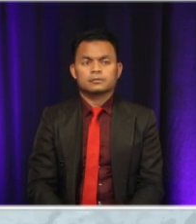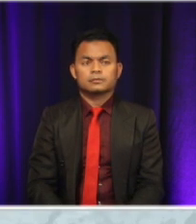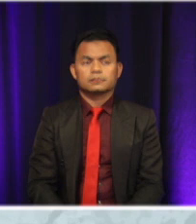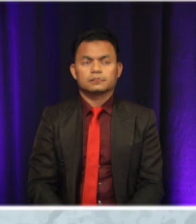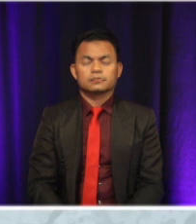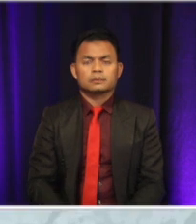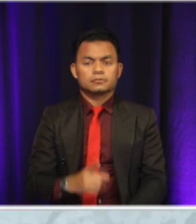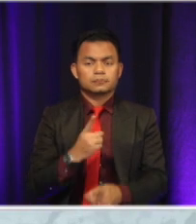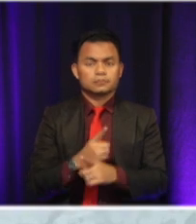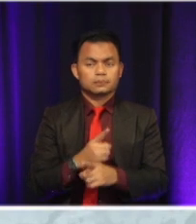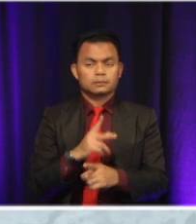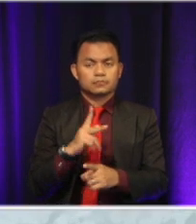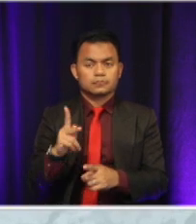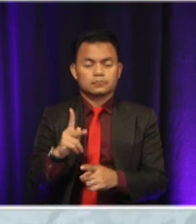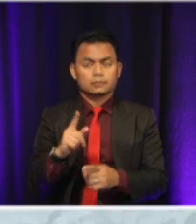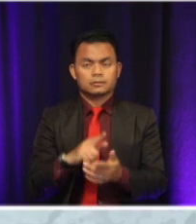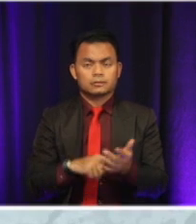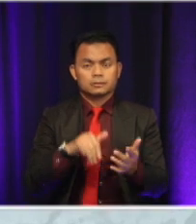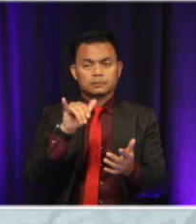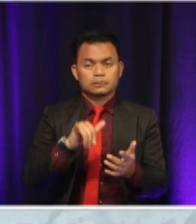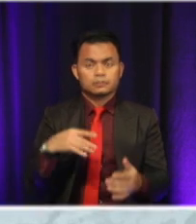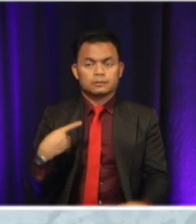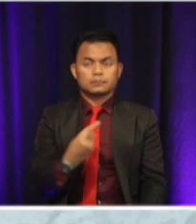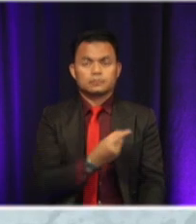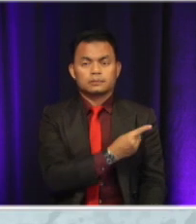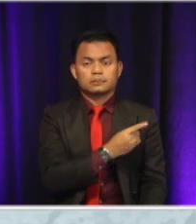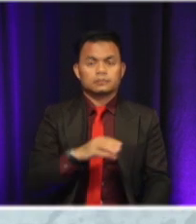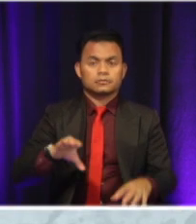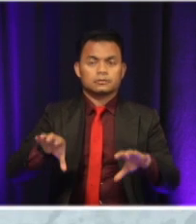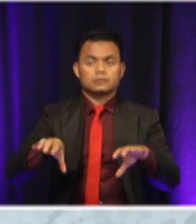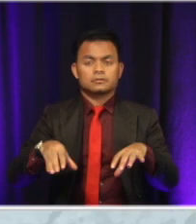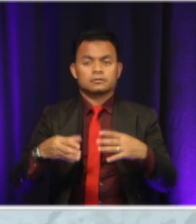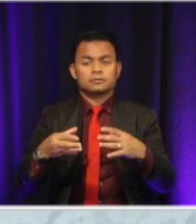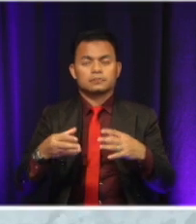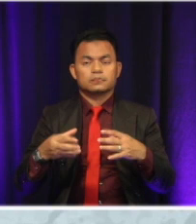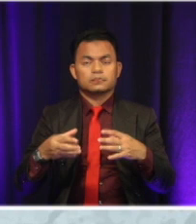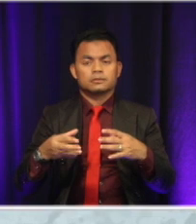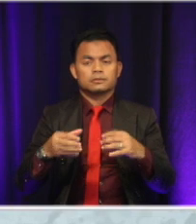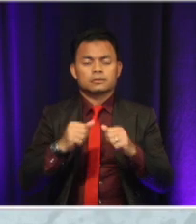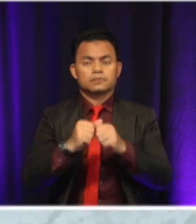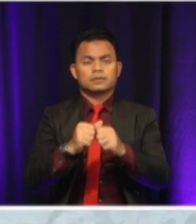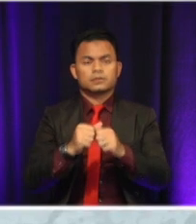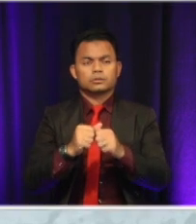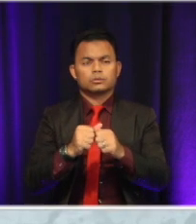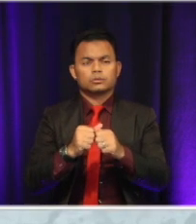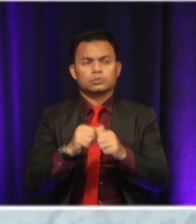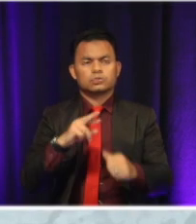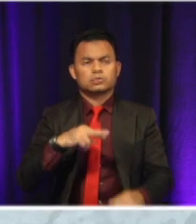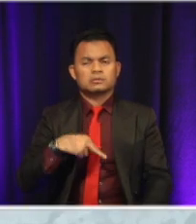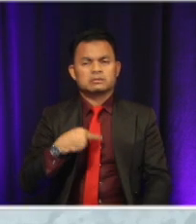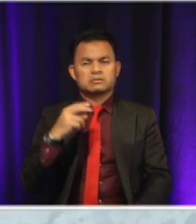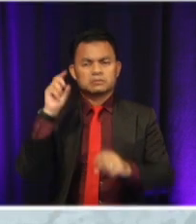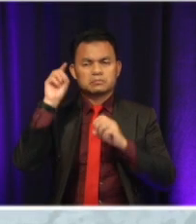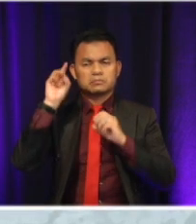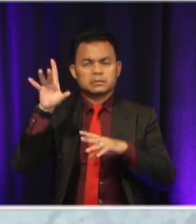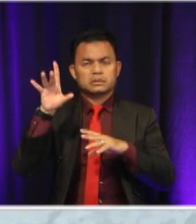to embark on this plan of revenge based on the hatred that he so